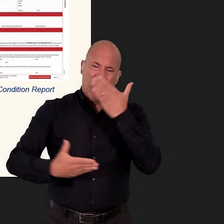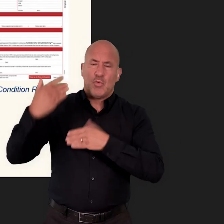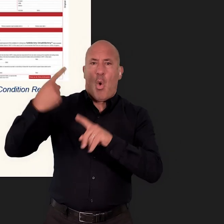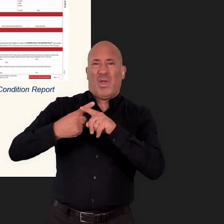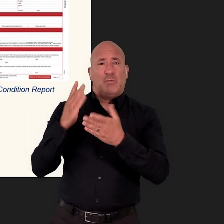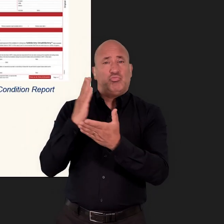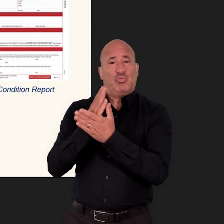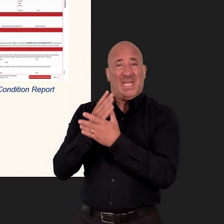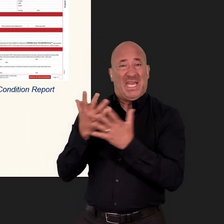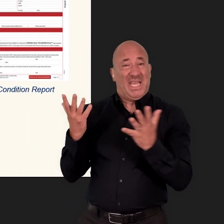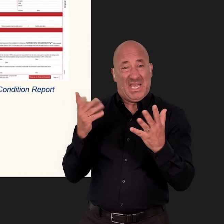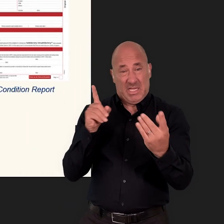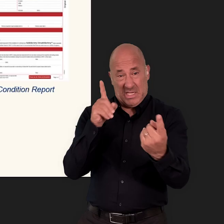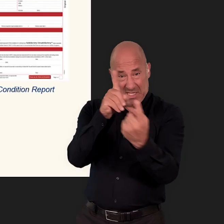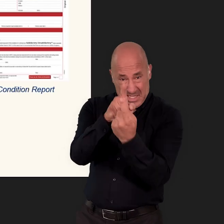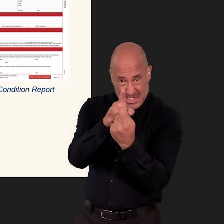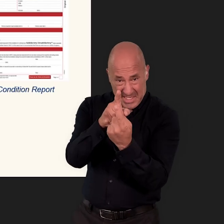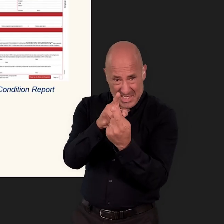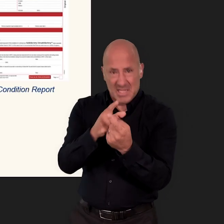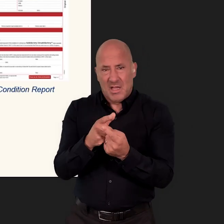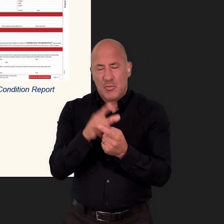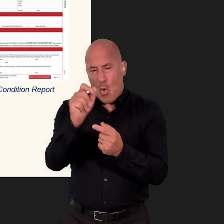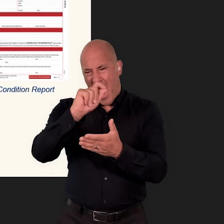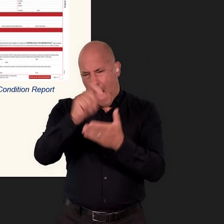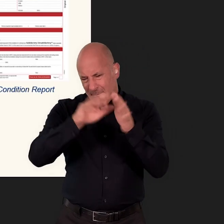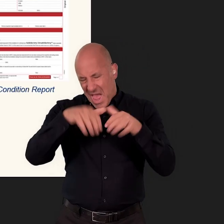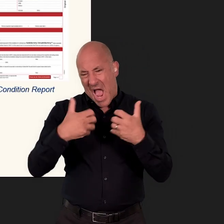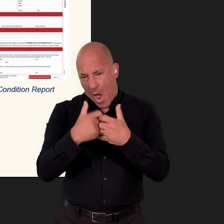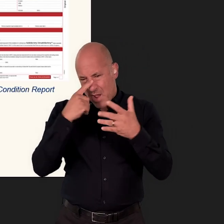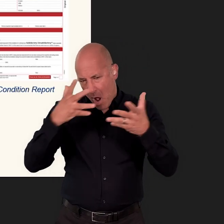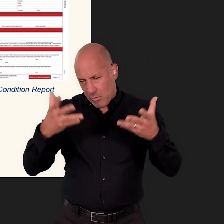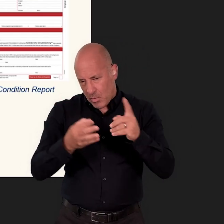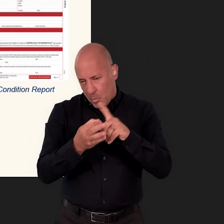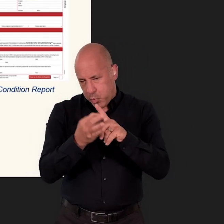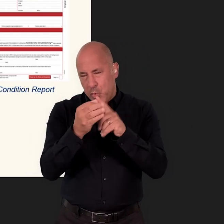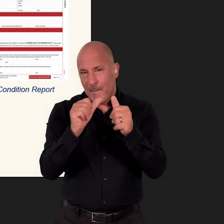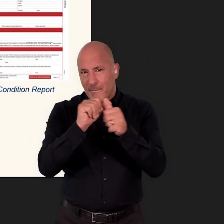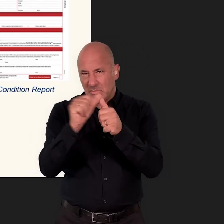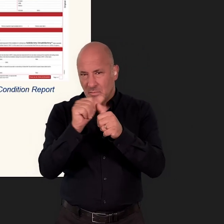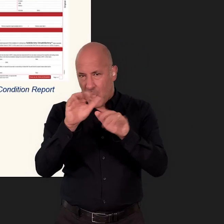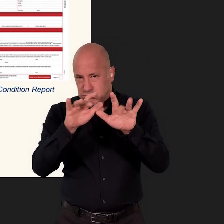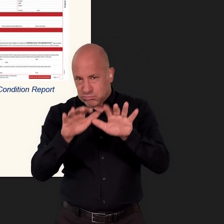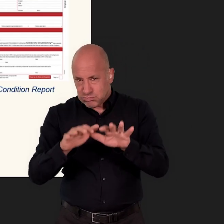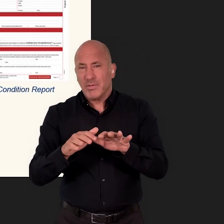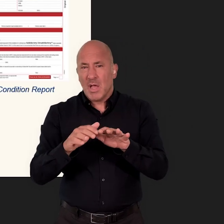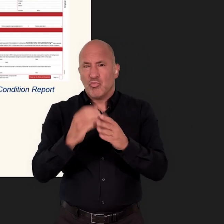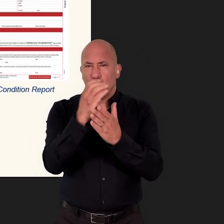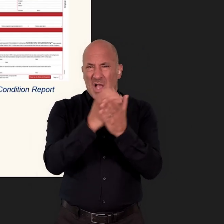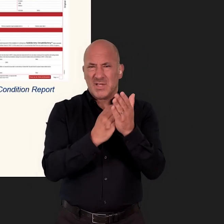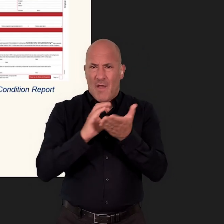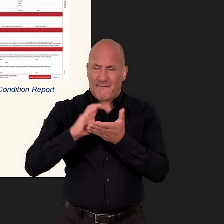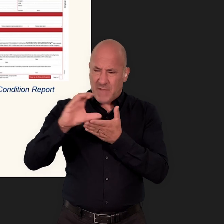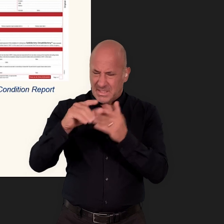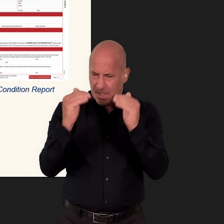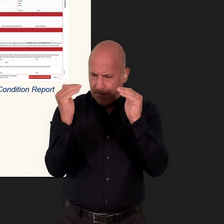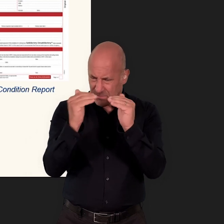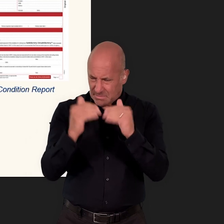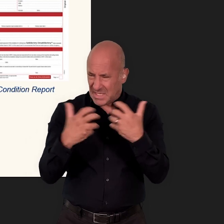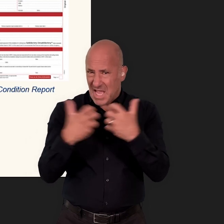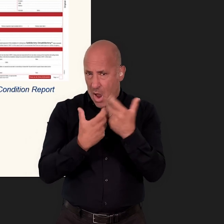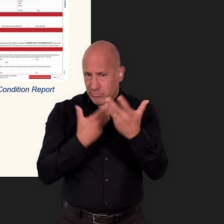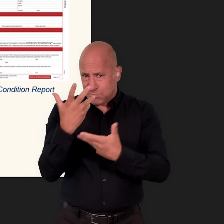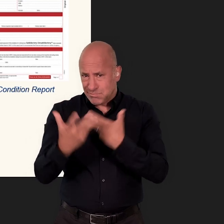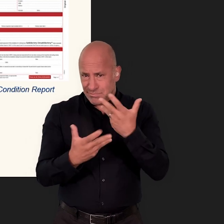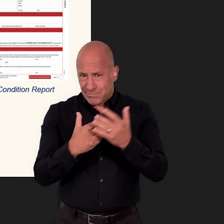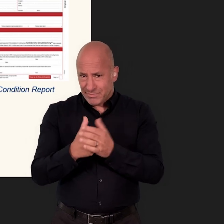stage. Historic England will simply be meeting with you to help develop your application and ensure the essential criteria for funding